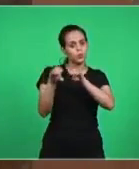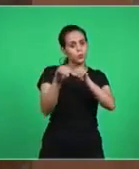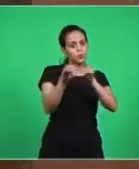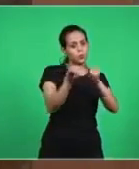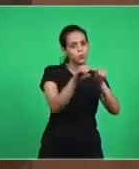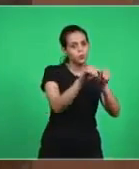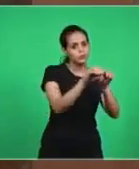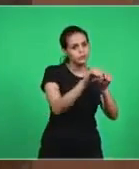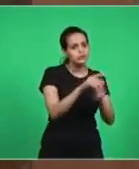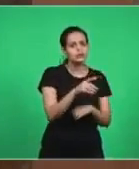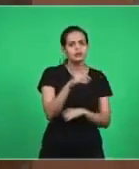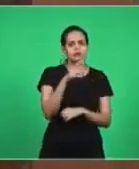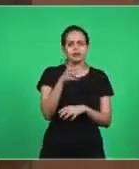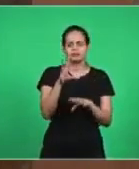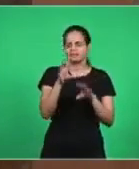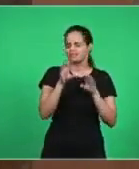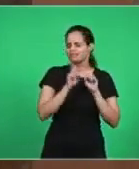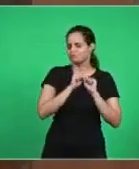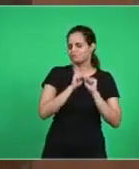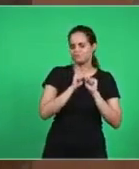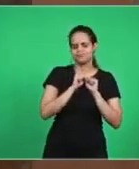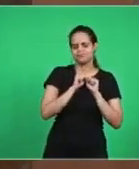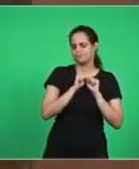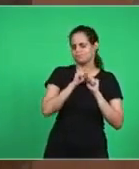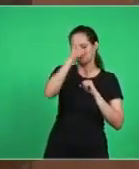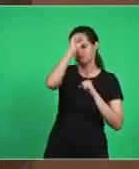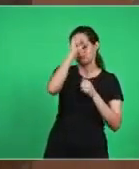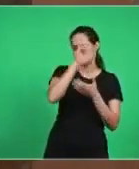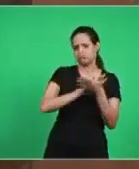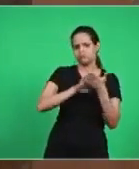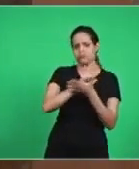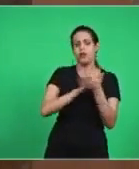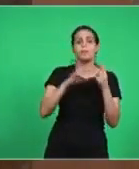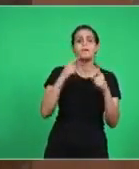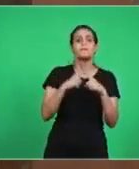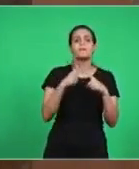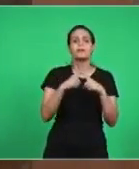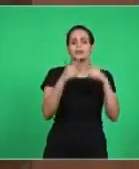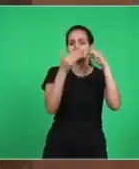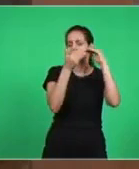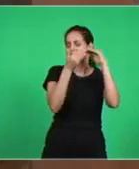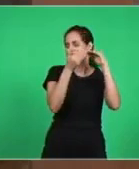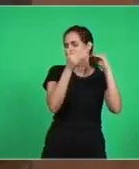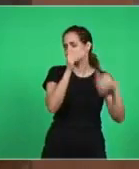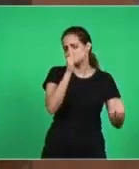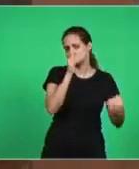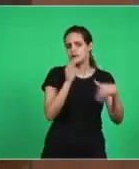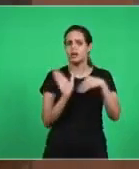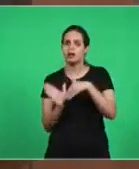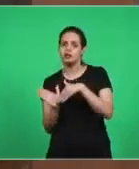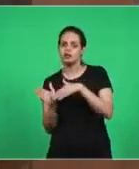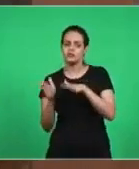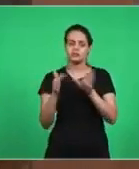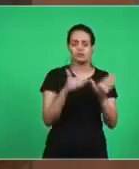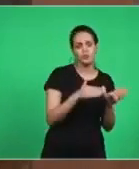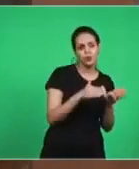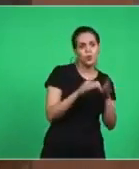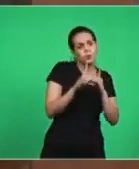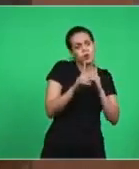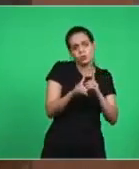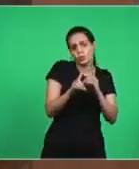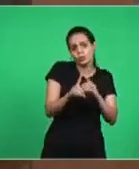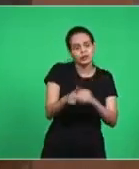The teaching is not absorbed because that individual went astray from a doctrine that he had